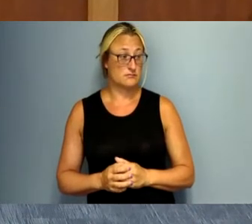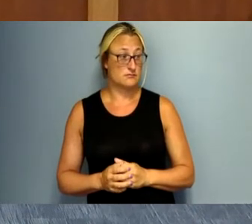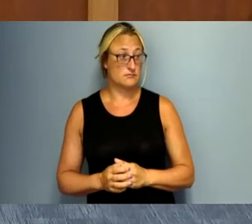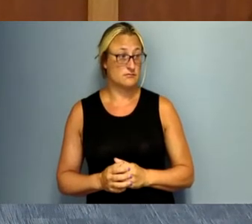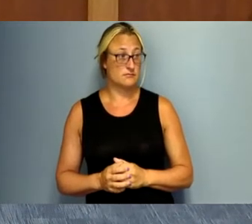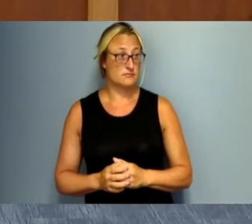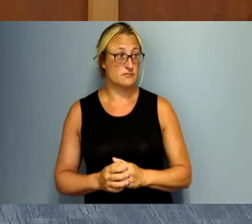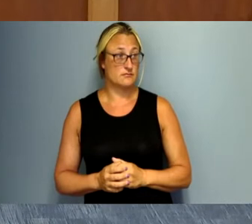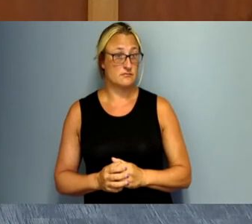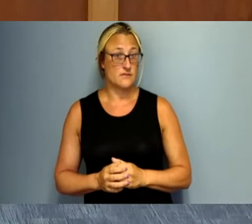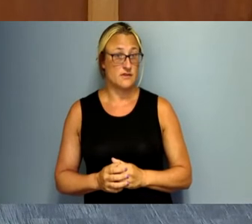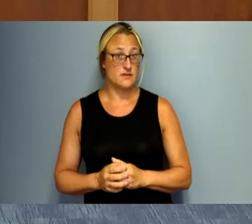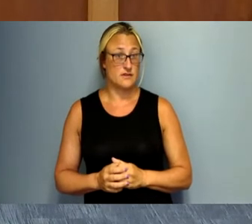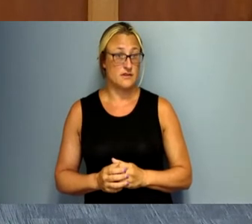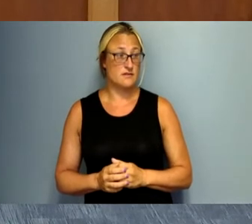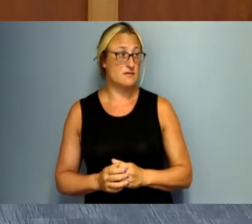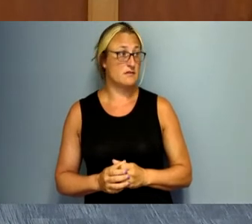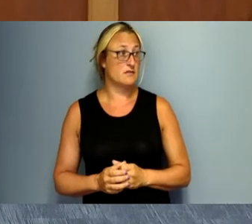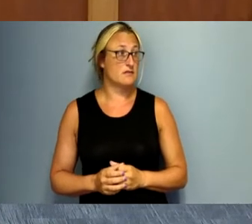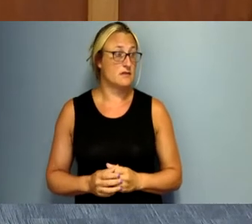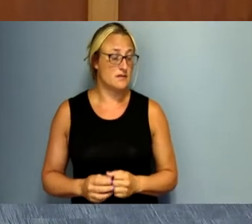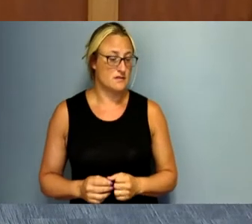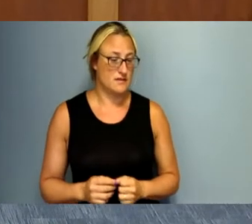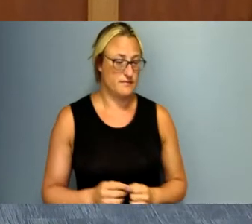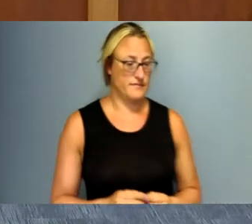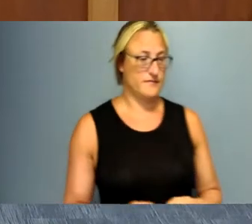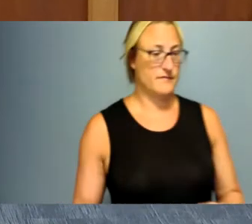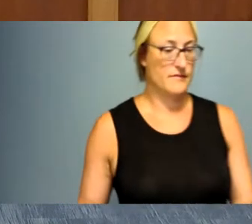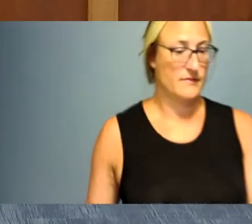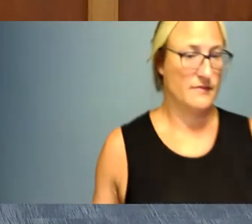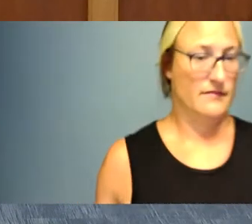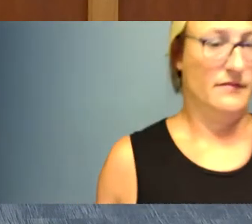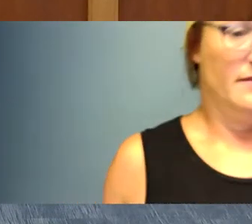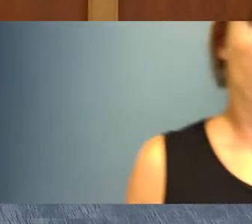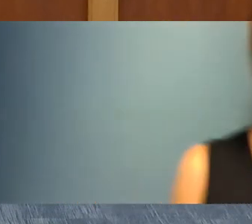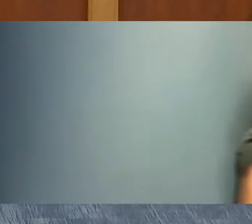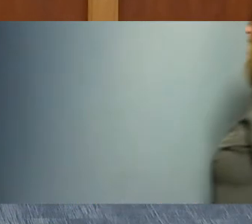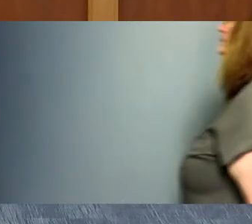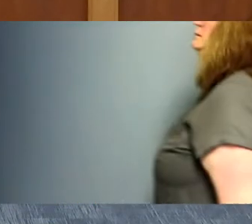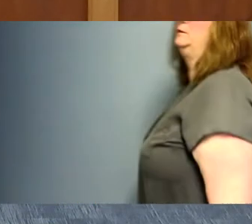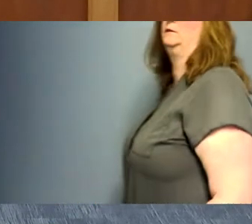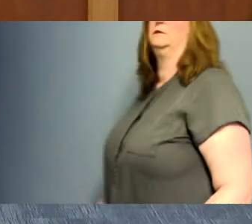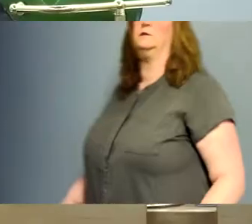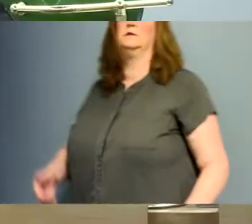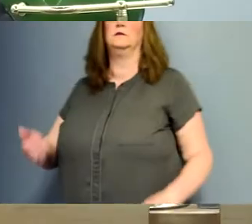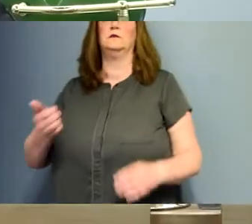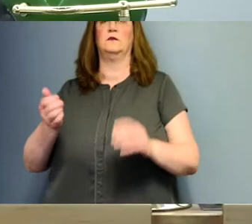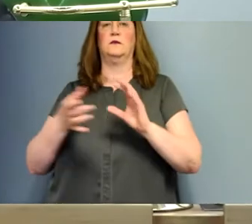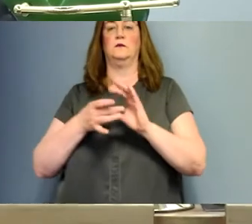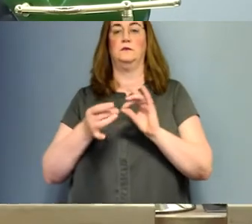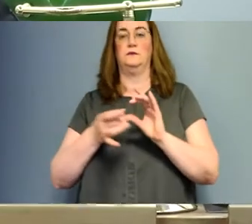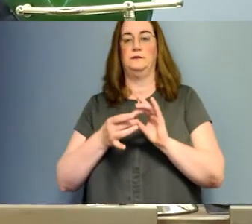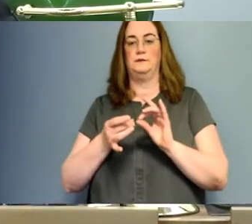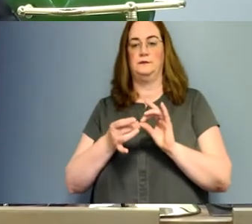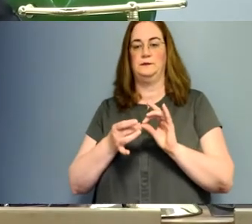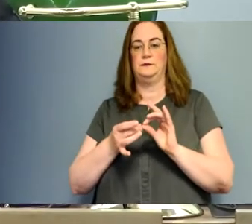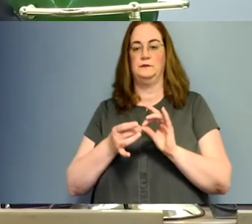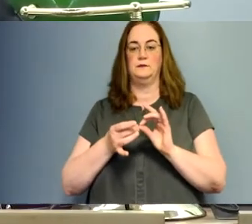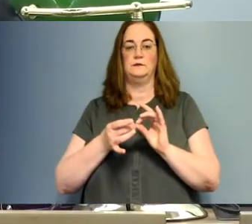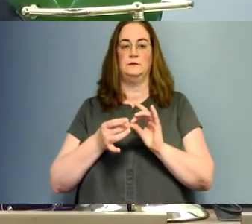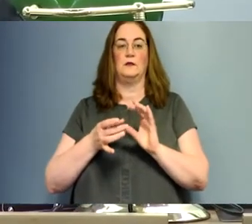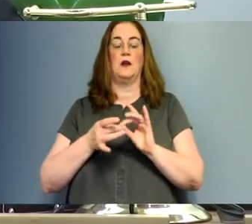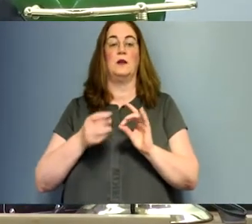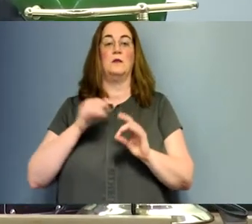Just to reference a couple things, comment was made about the August